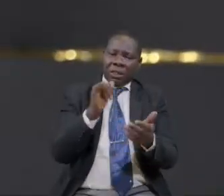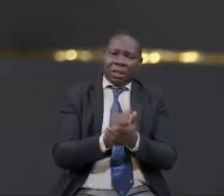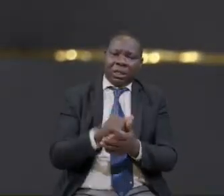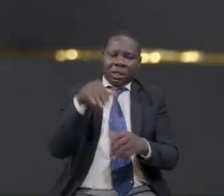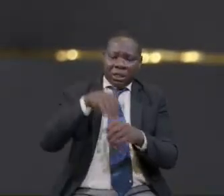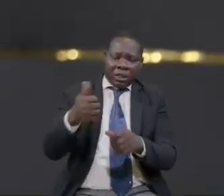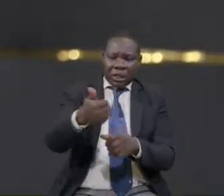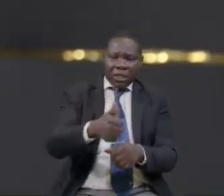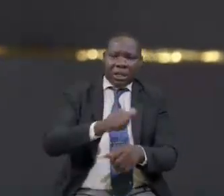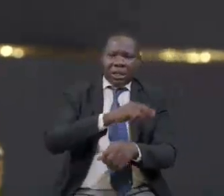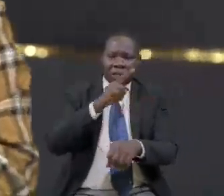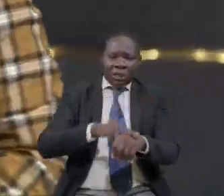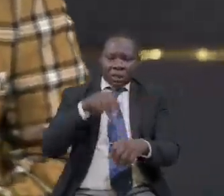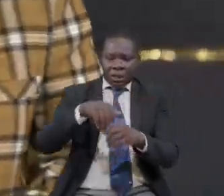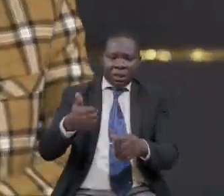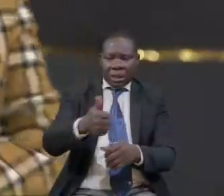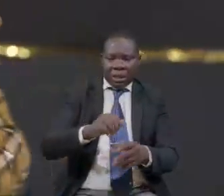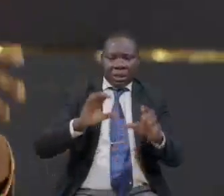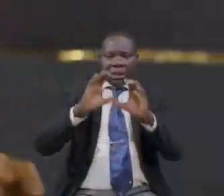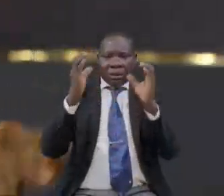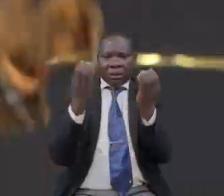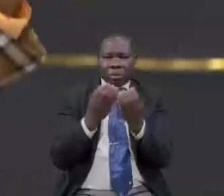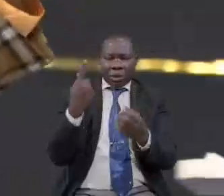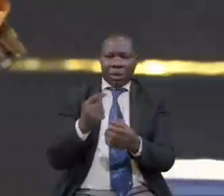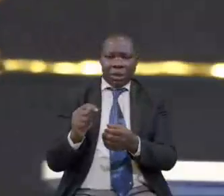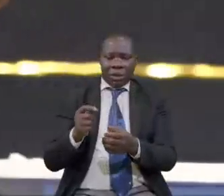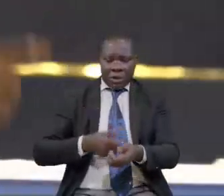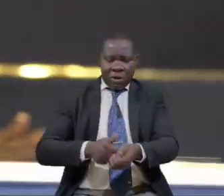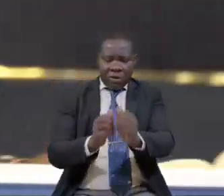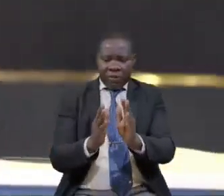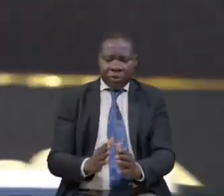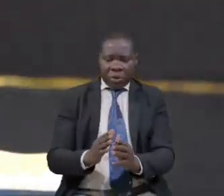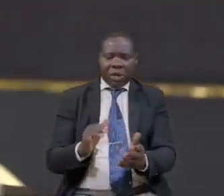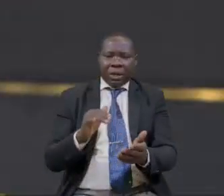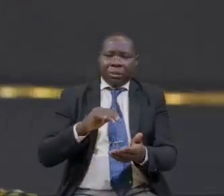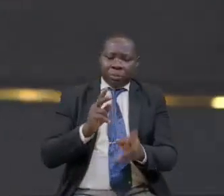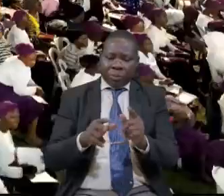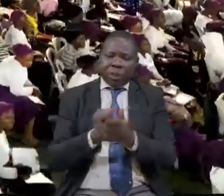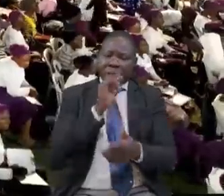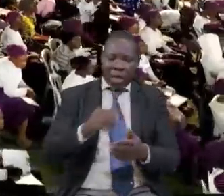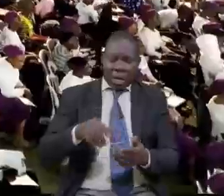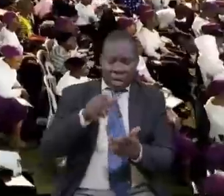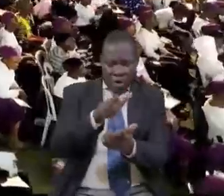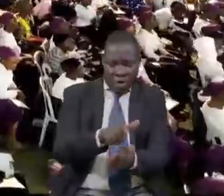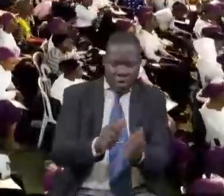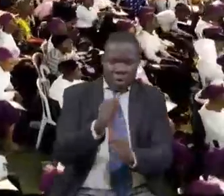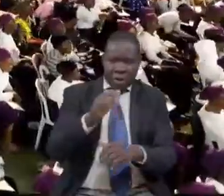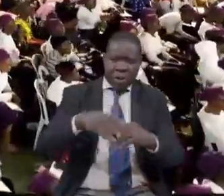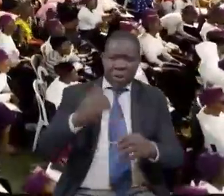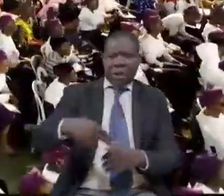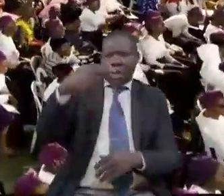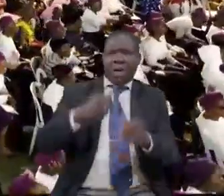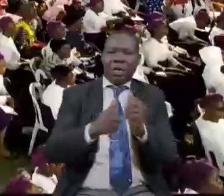any community, the subjects, those who are lower than the highest, they should understand, is the same